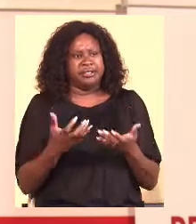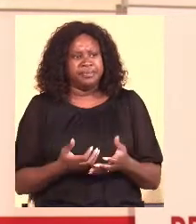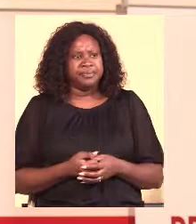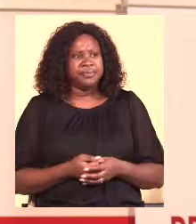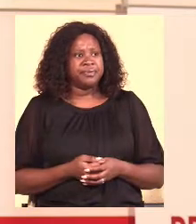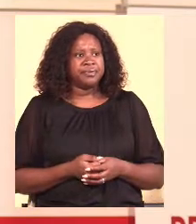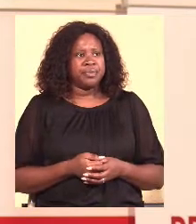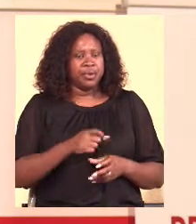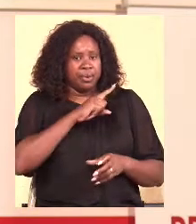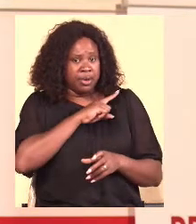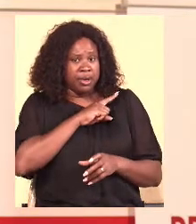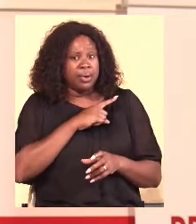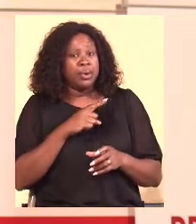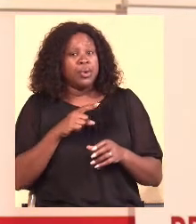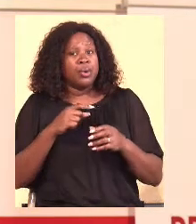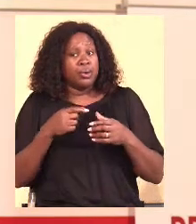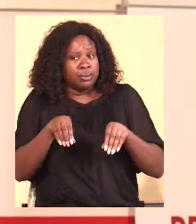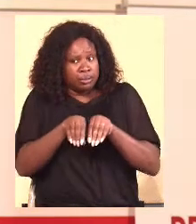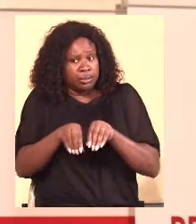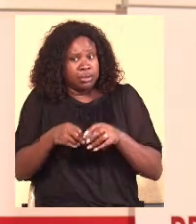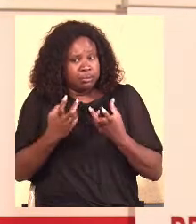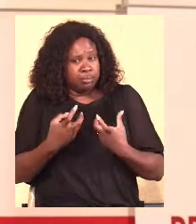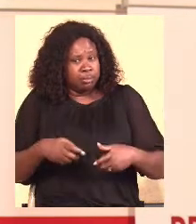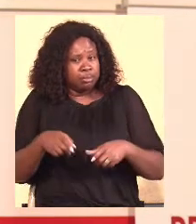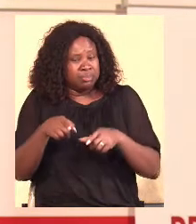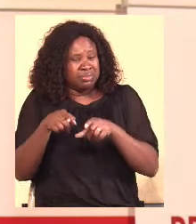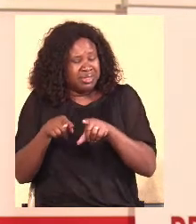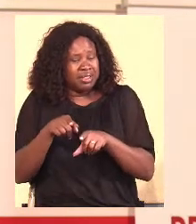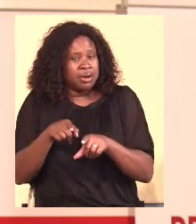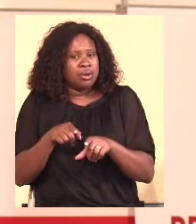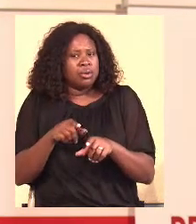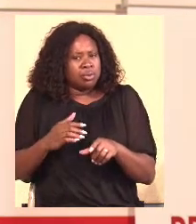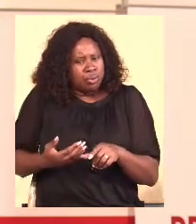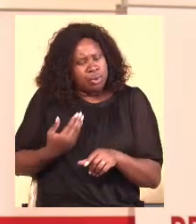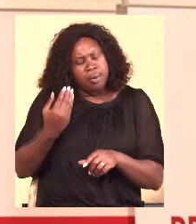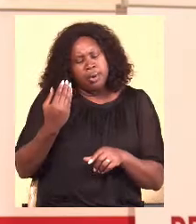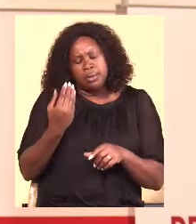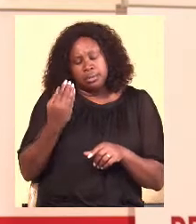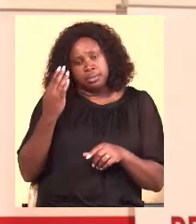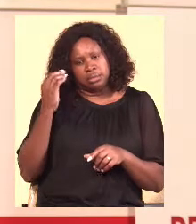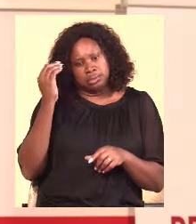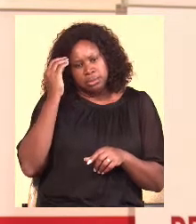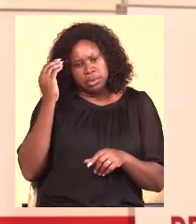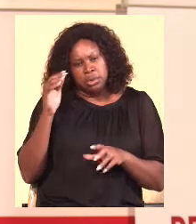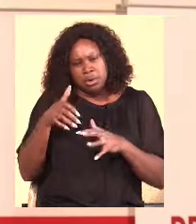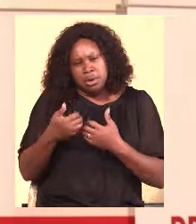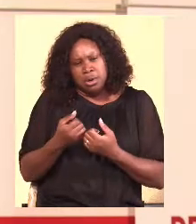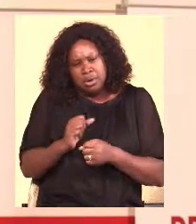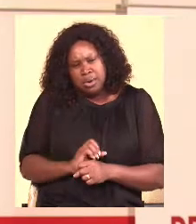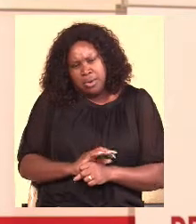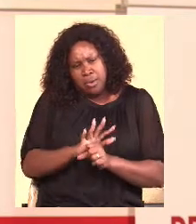We needed to do this so that we could establish the extent of the impact of